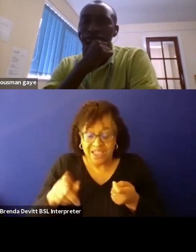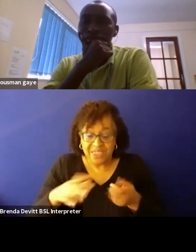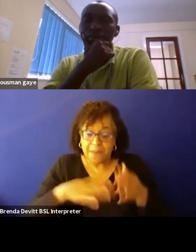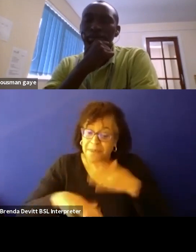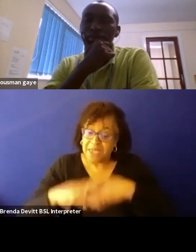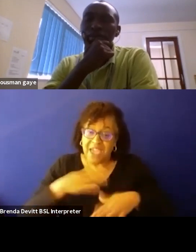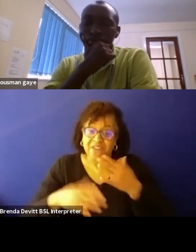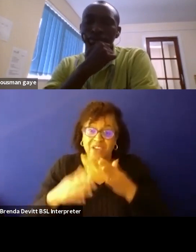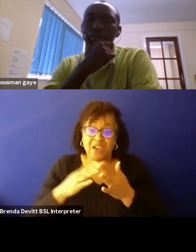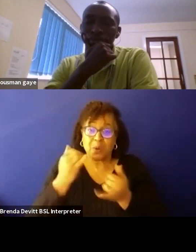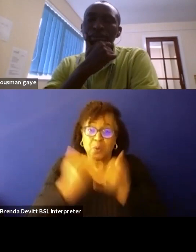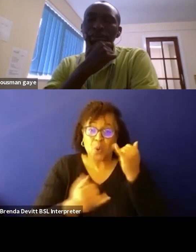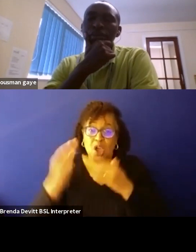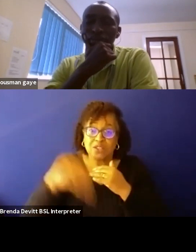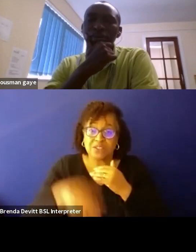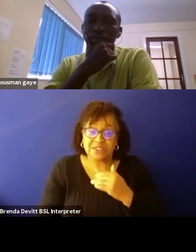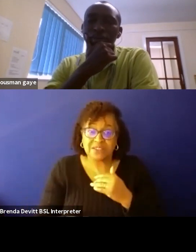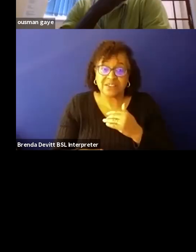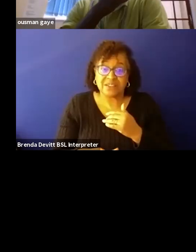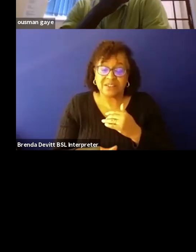feel like they're left alone.